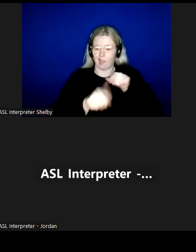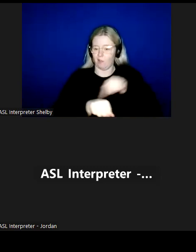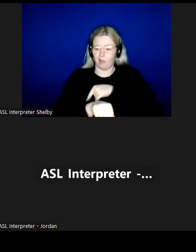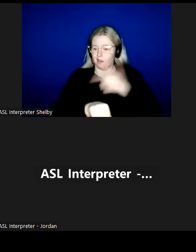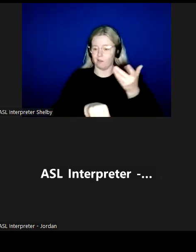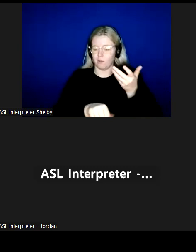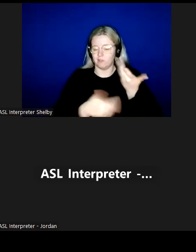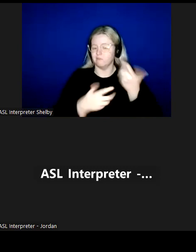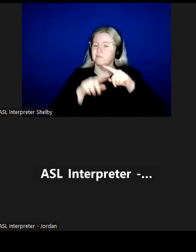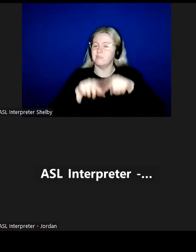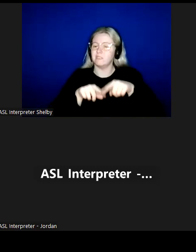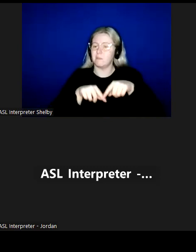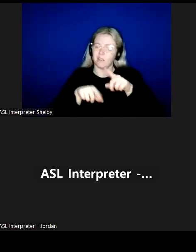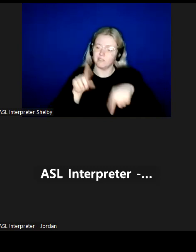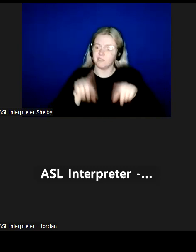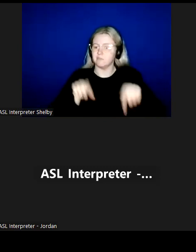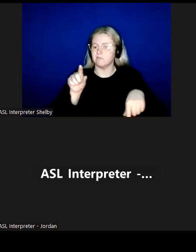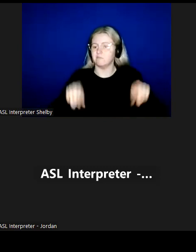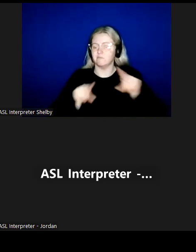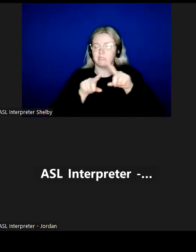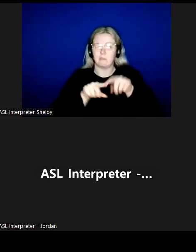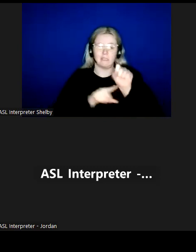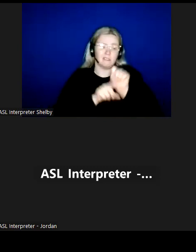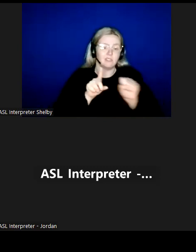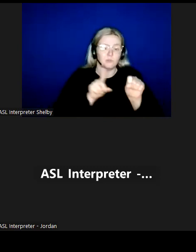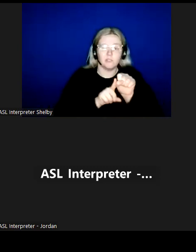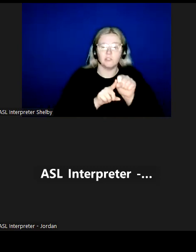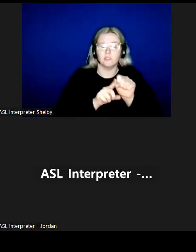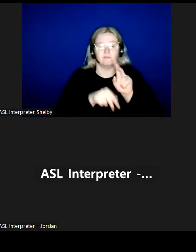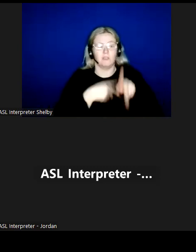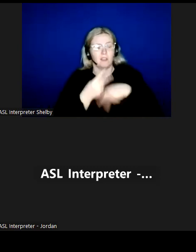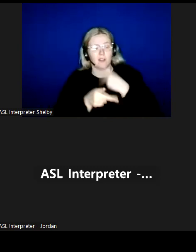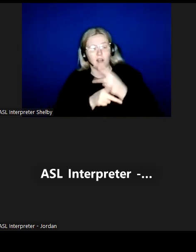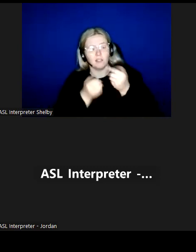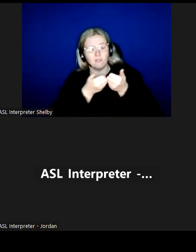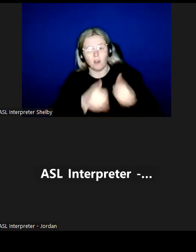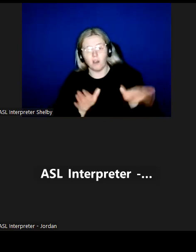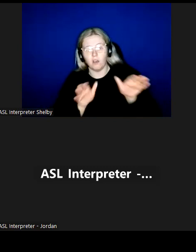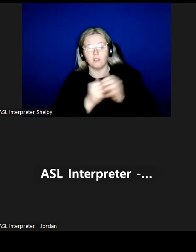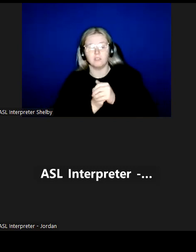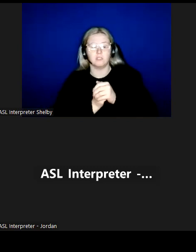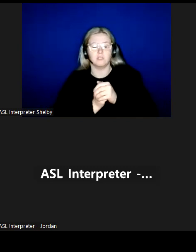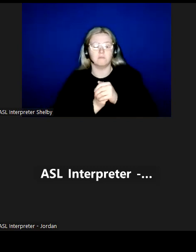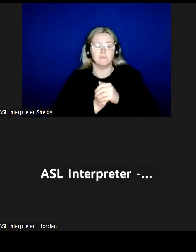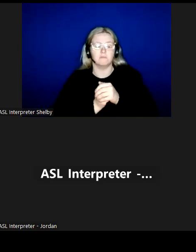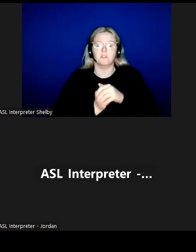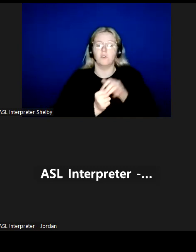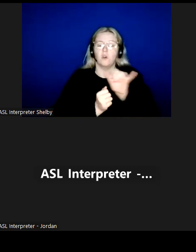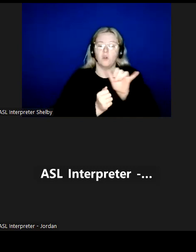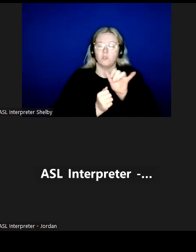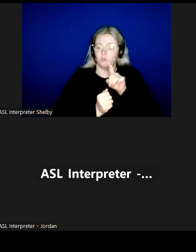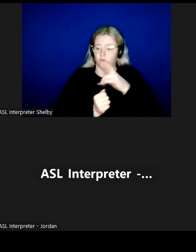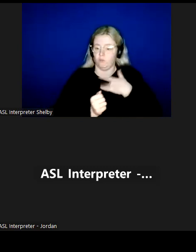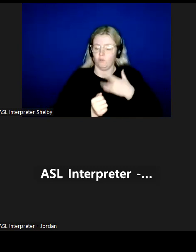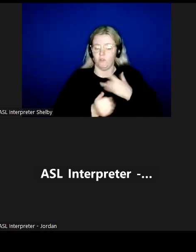often depends on the circumstances of the loss, and the level of attachment to the